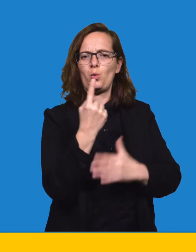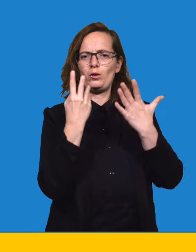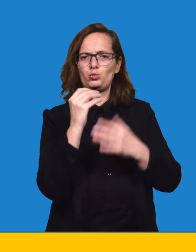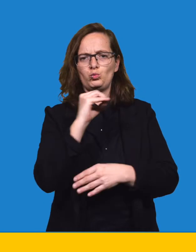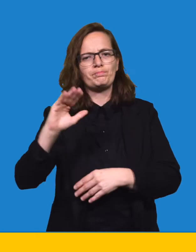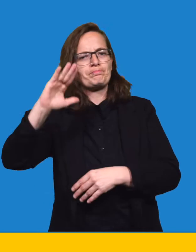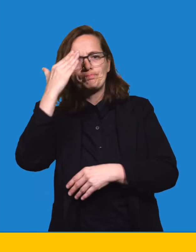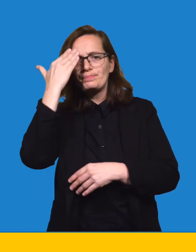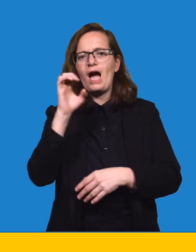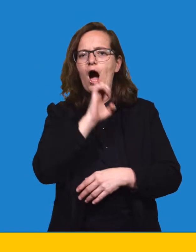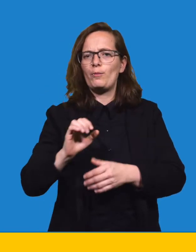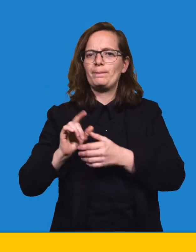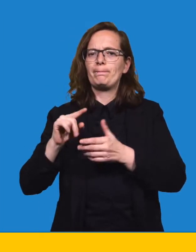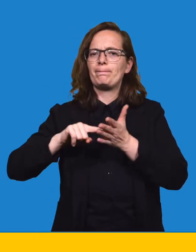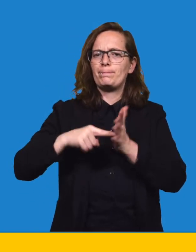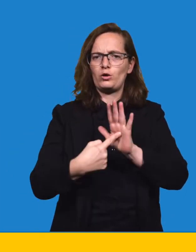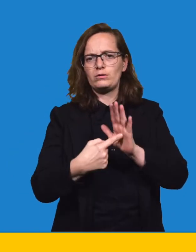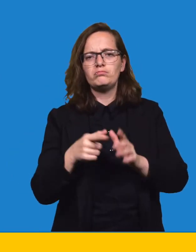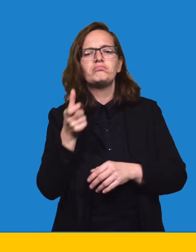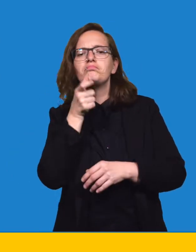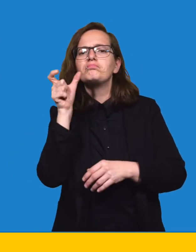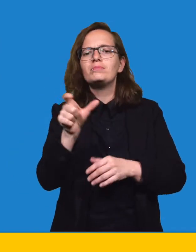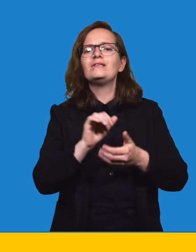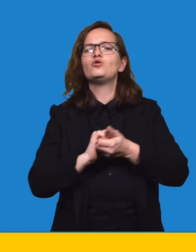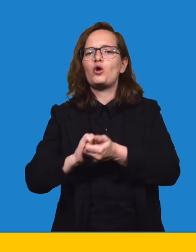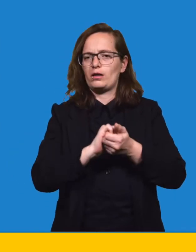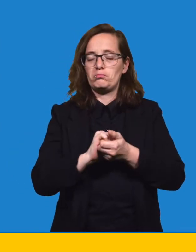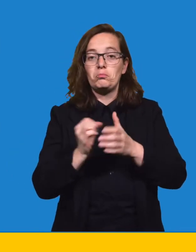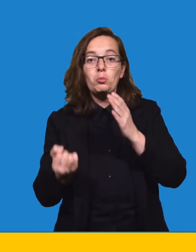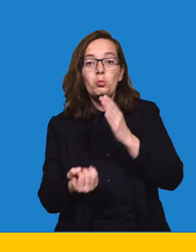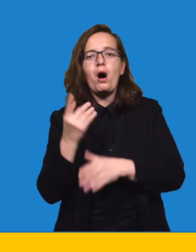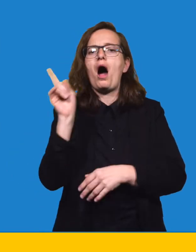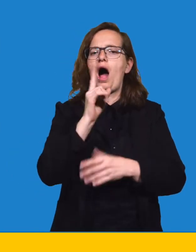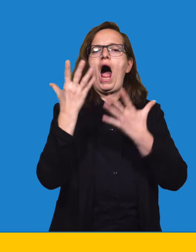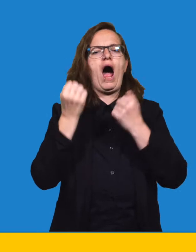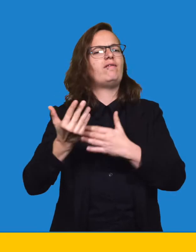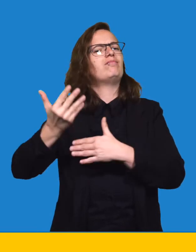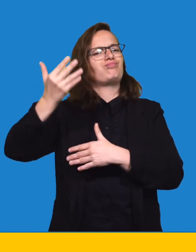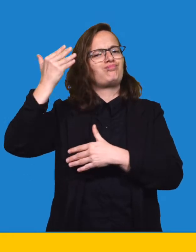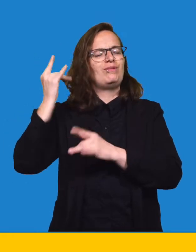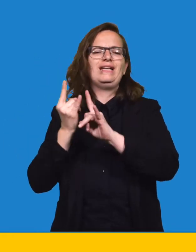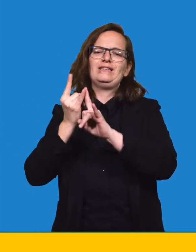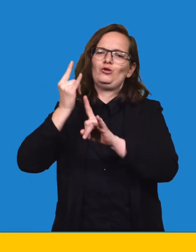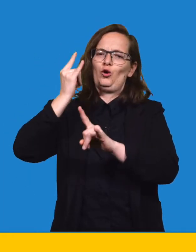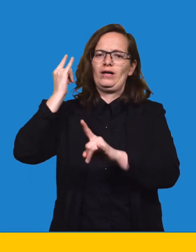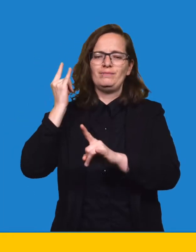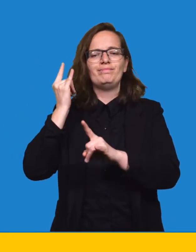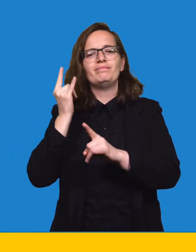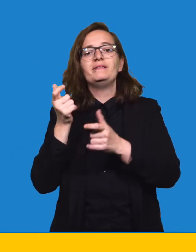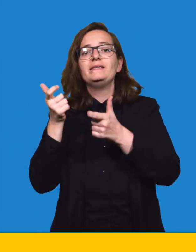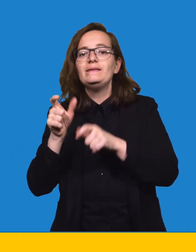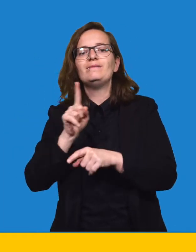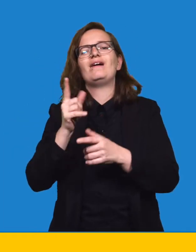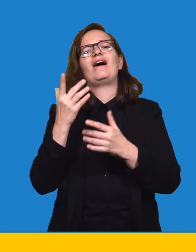ensure a peaceful coexistence. The concept of solidarity is an expression of this desire, and it has been prominent in European politics since